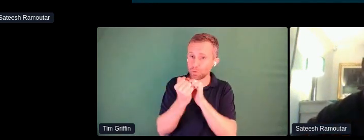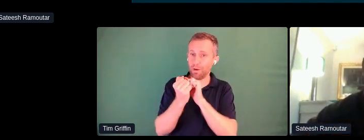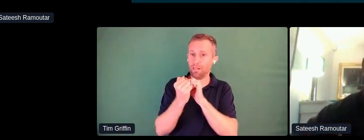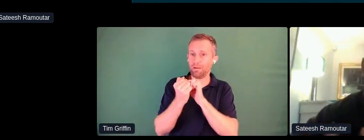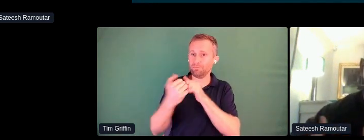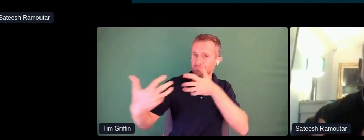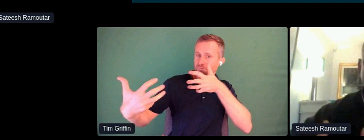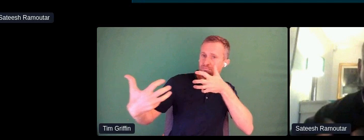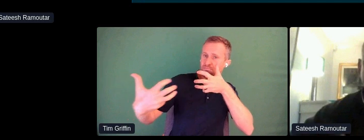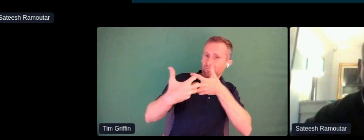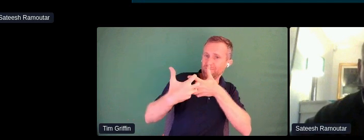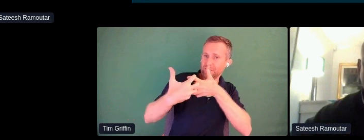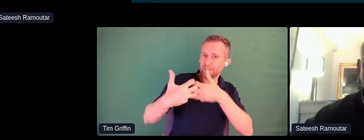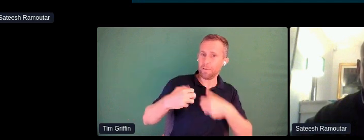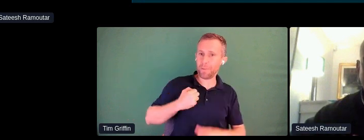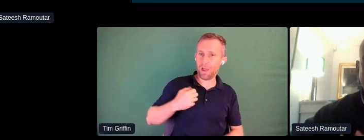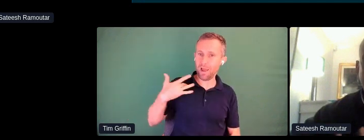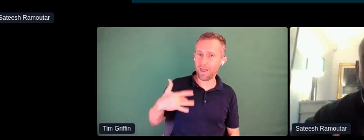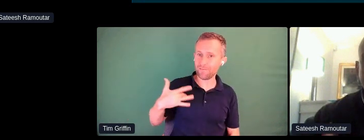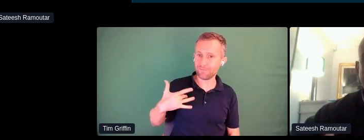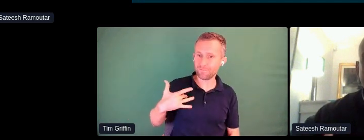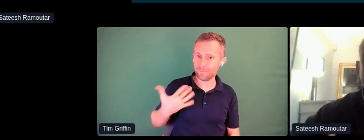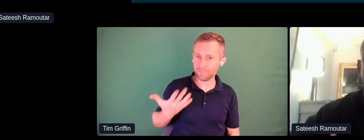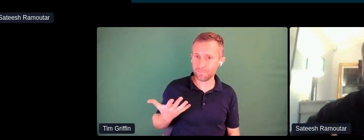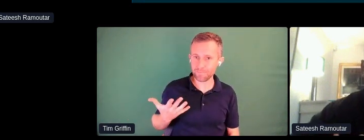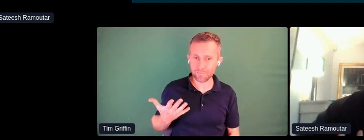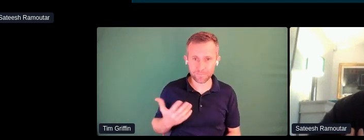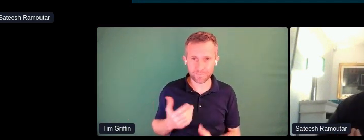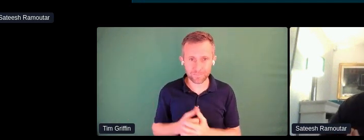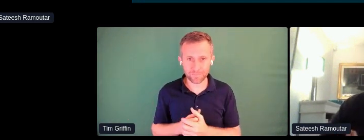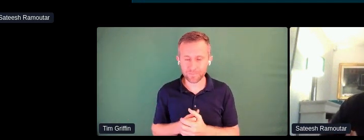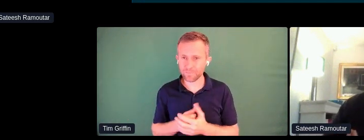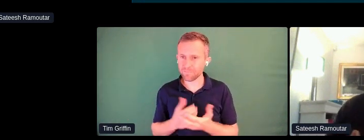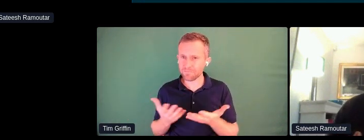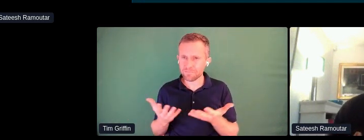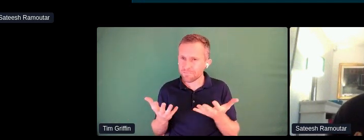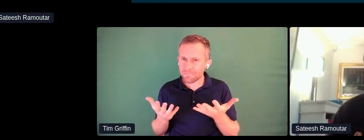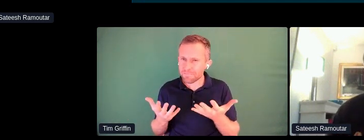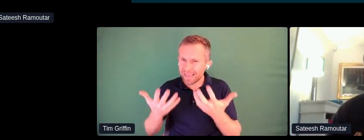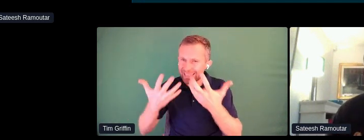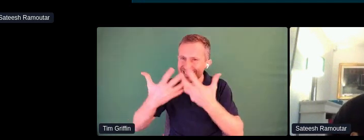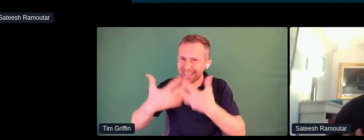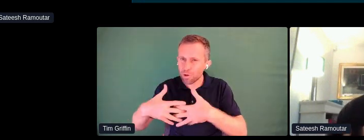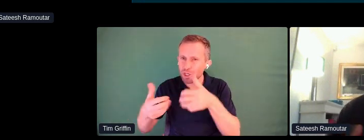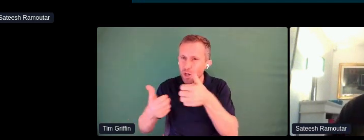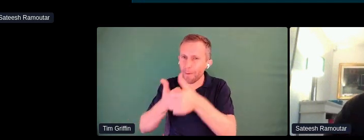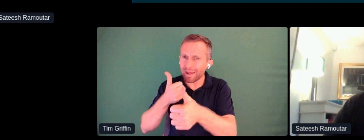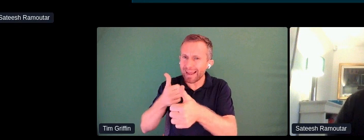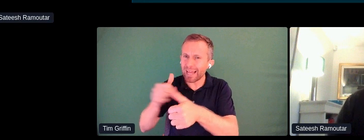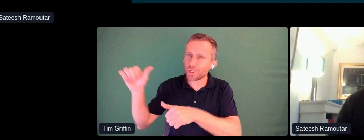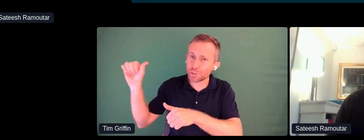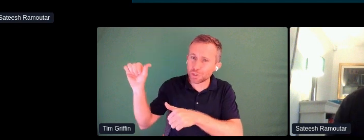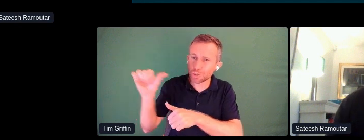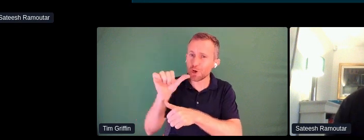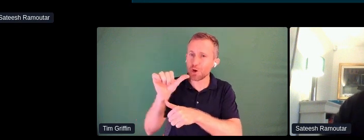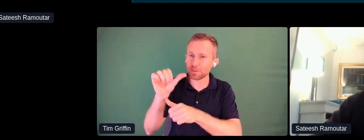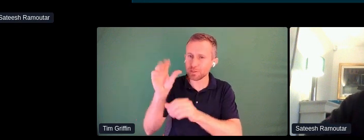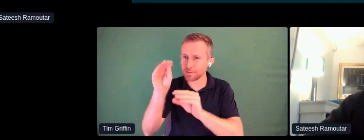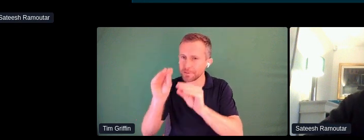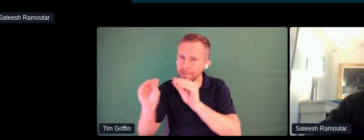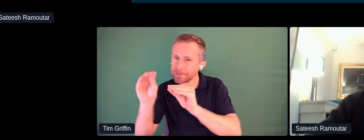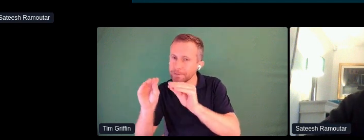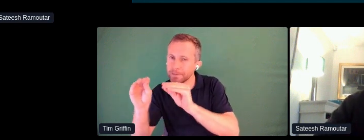forward, bringing new possibilities. Why is no one thinking of those possibilities that technology brings for us as a user group?